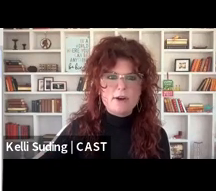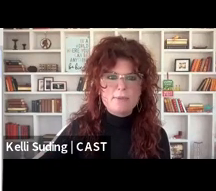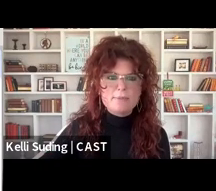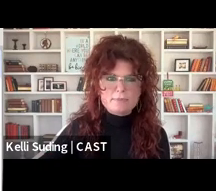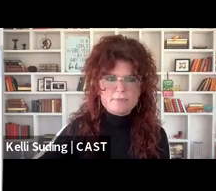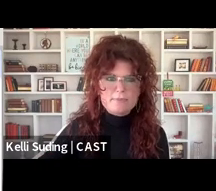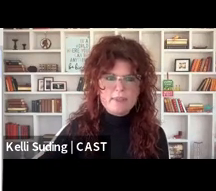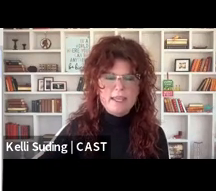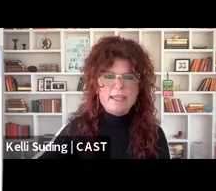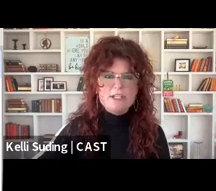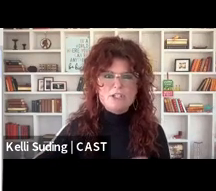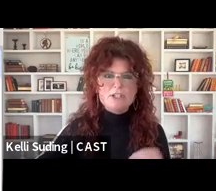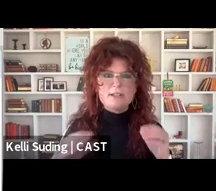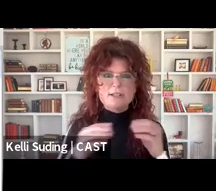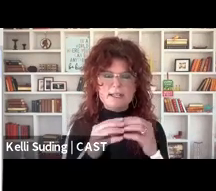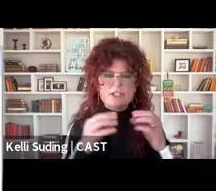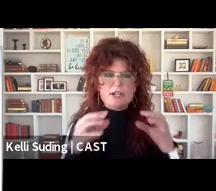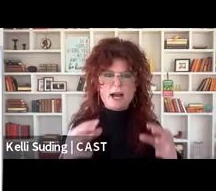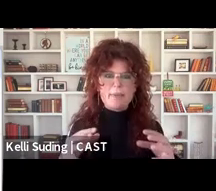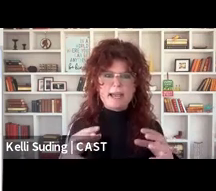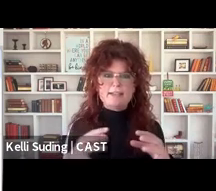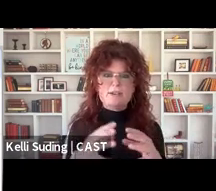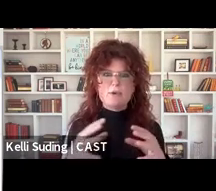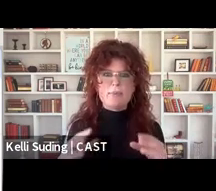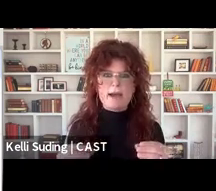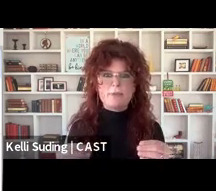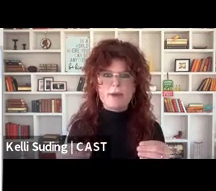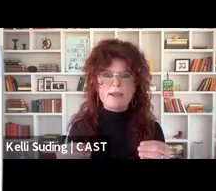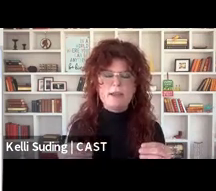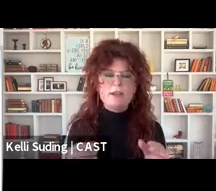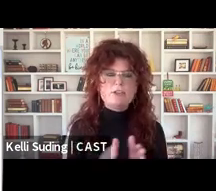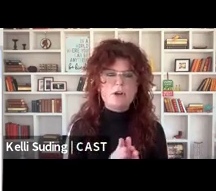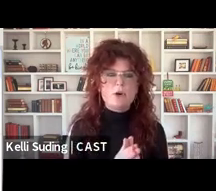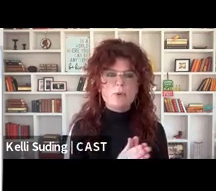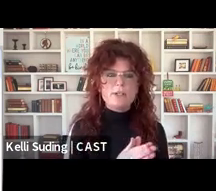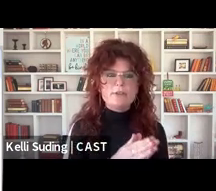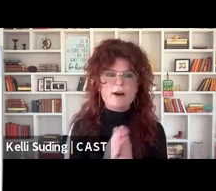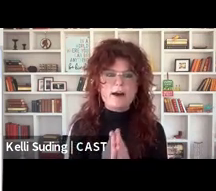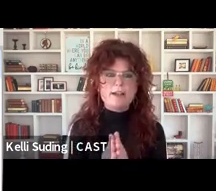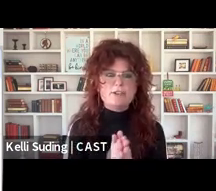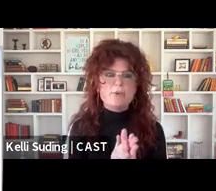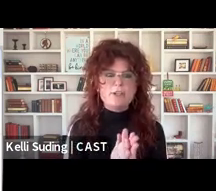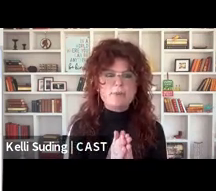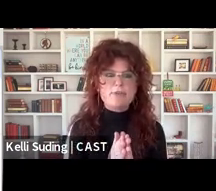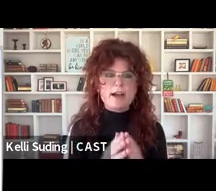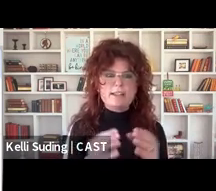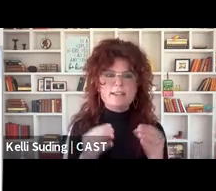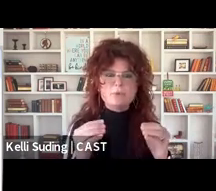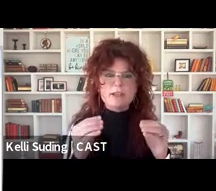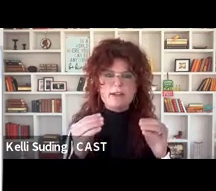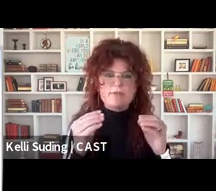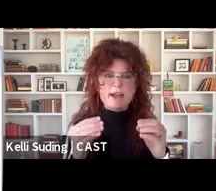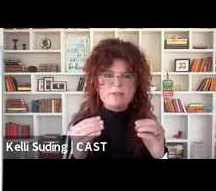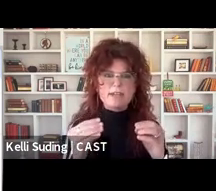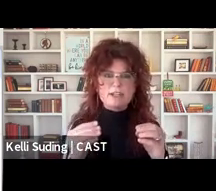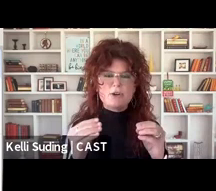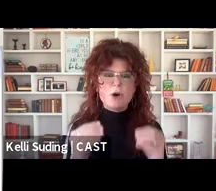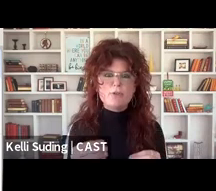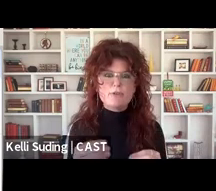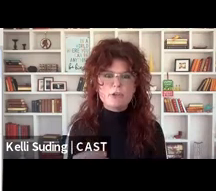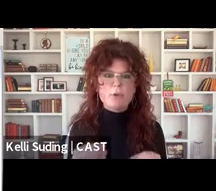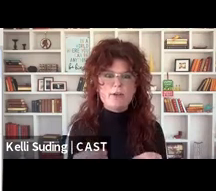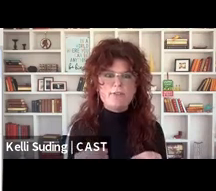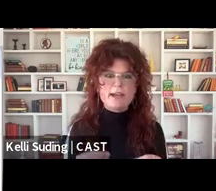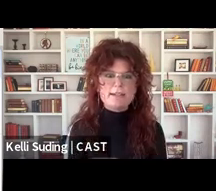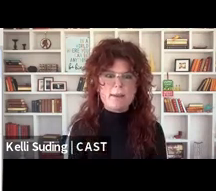then also each topic has its own pathway. So we define, so this provides really a